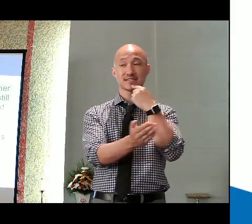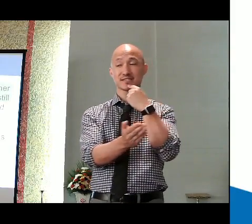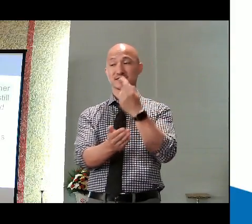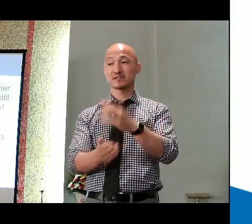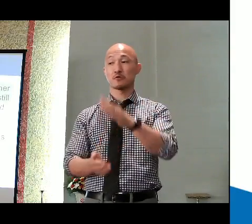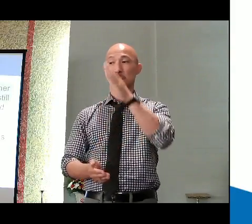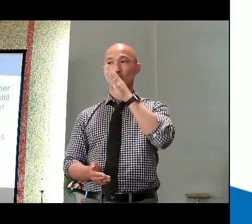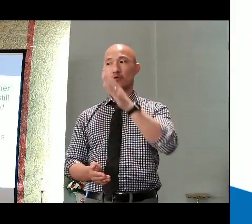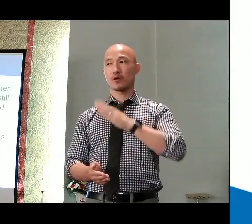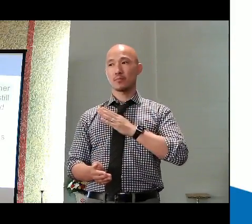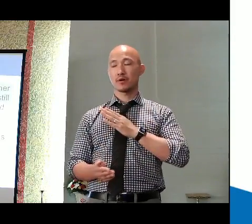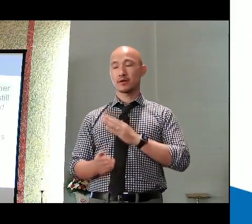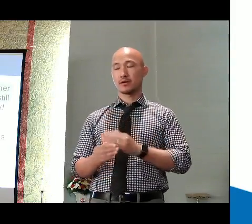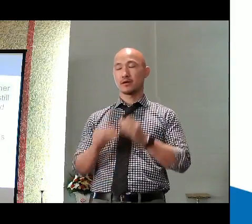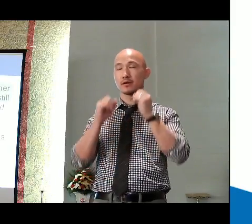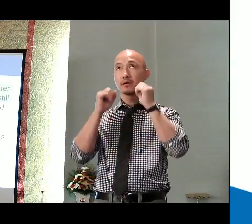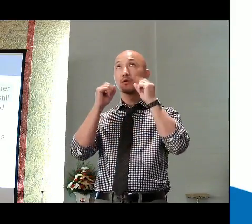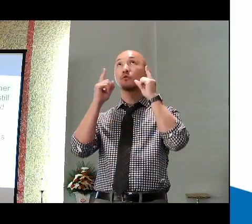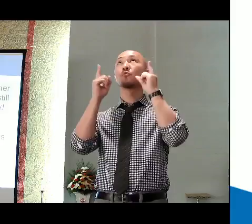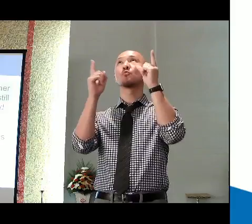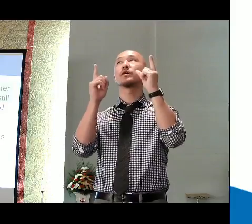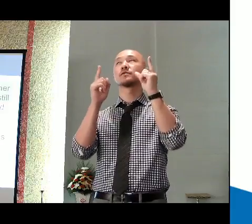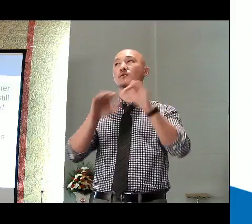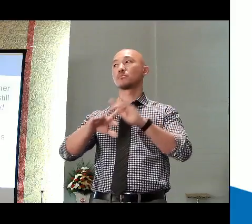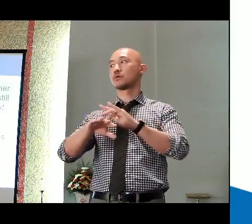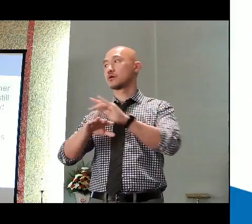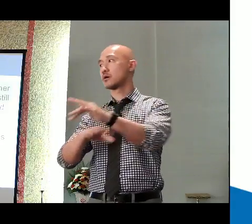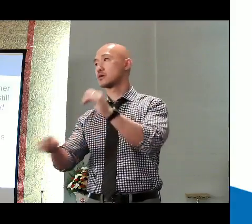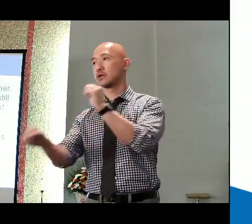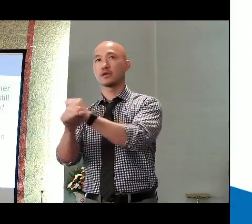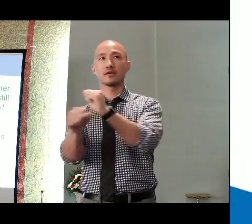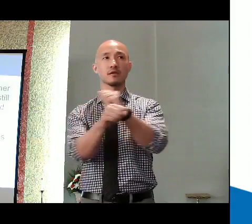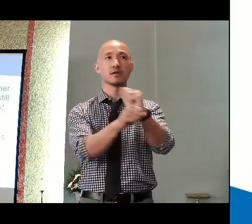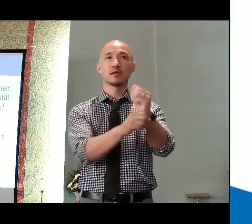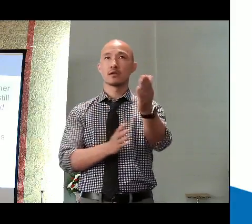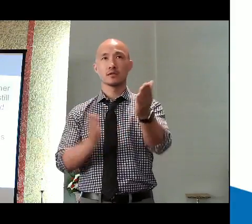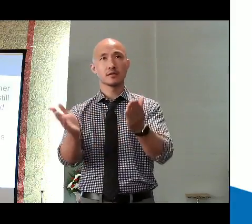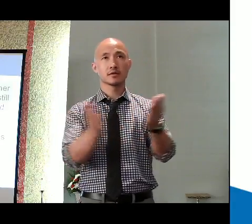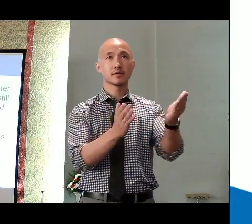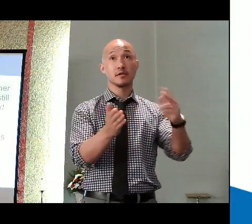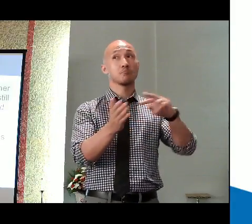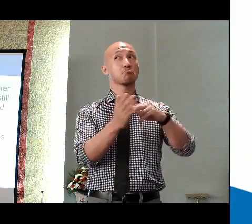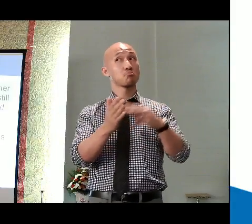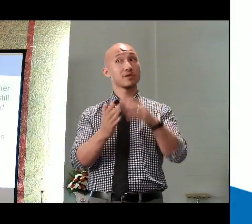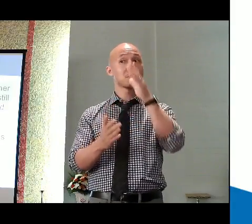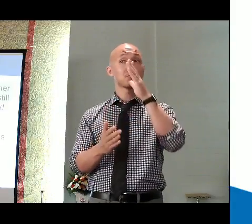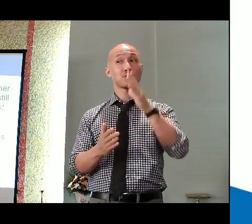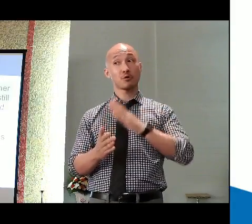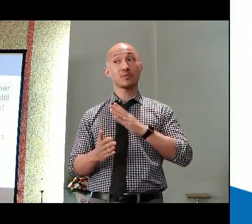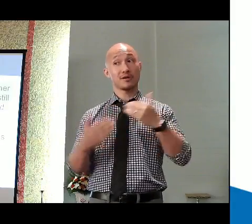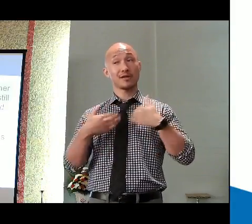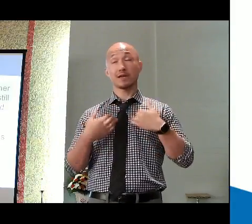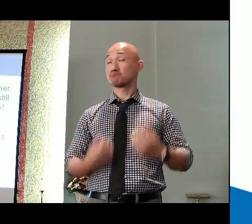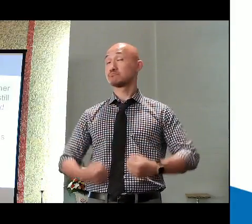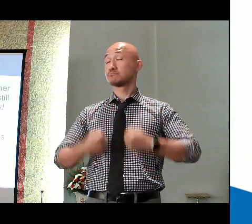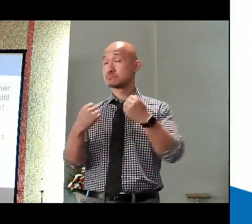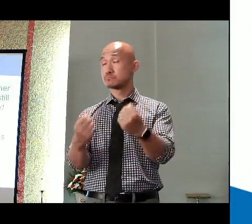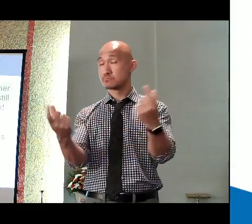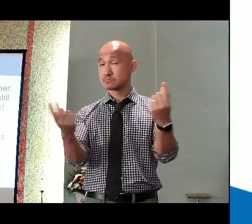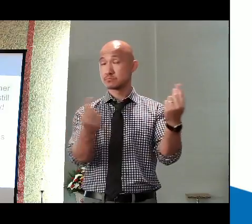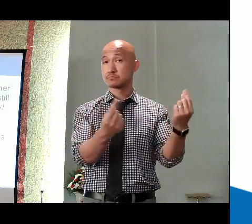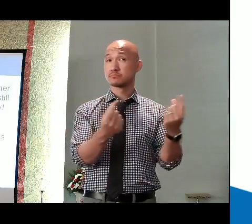She provides food for the family, portions to her female servant. This requires a lot of work, which requires endurance,